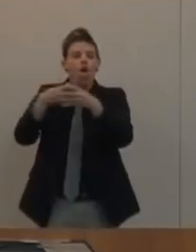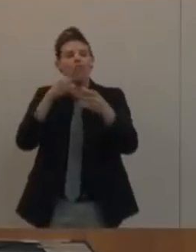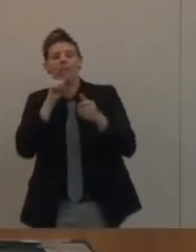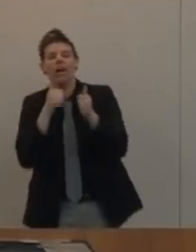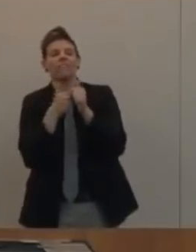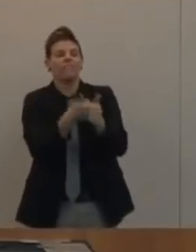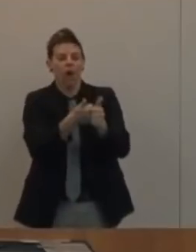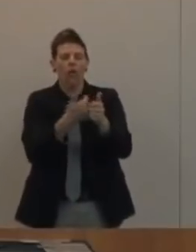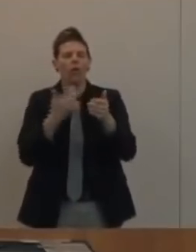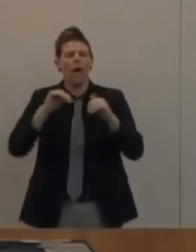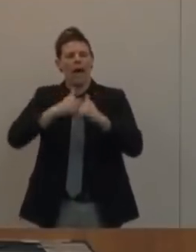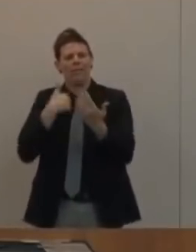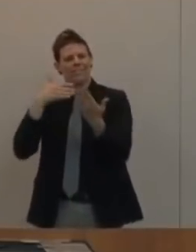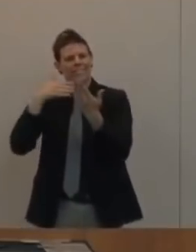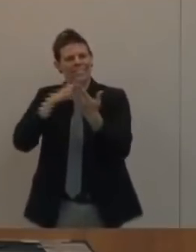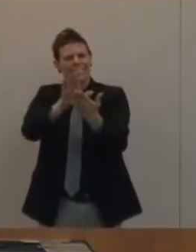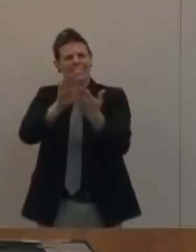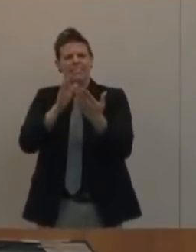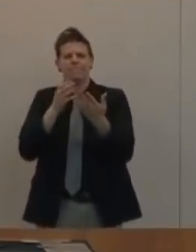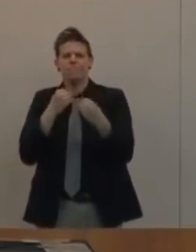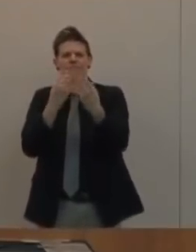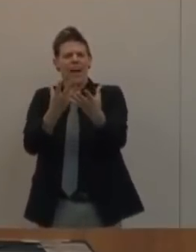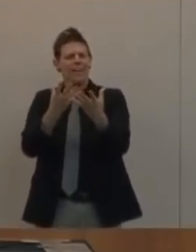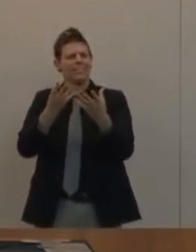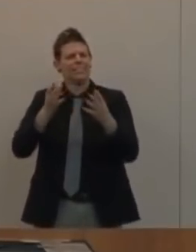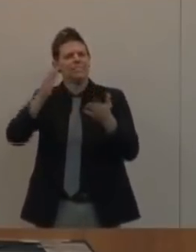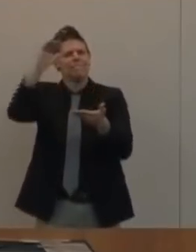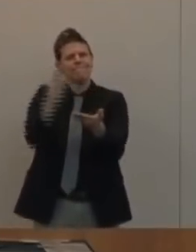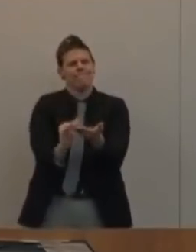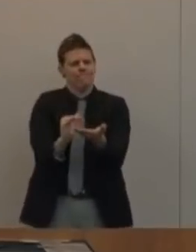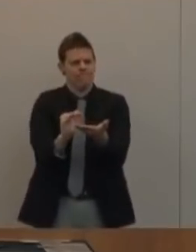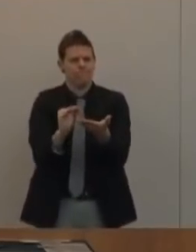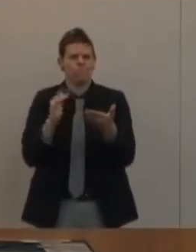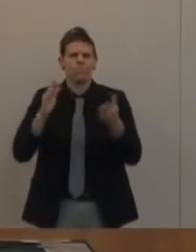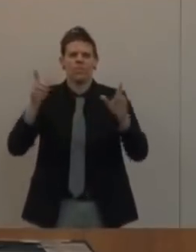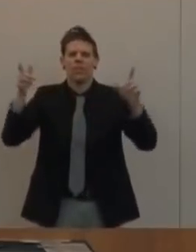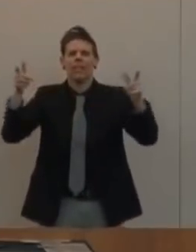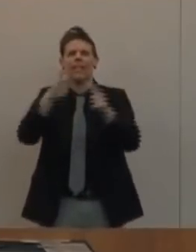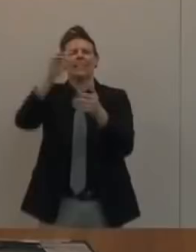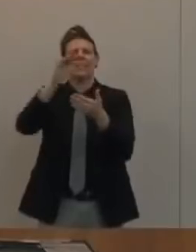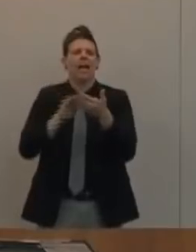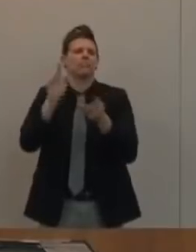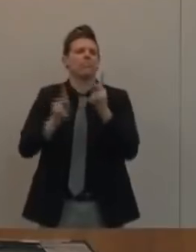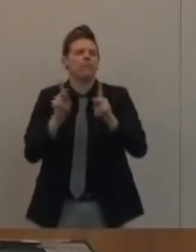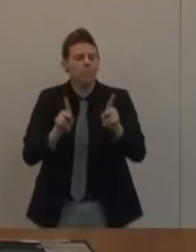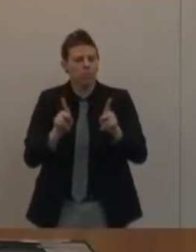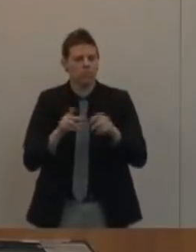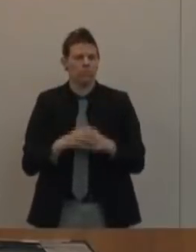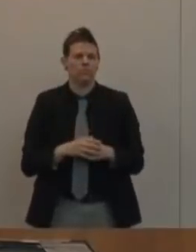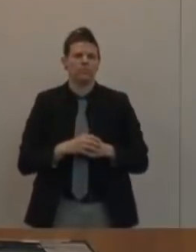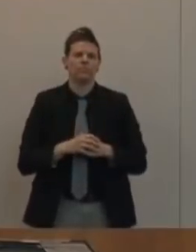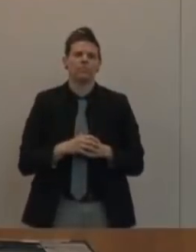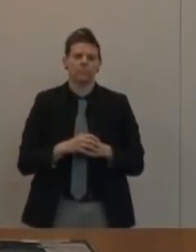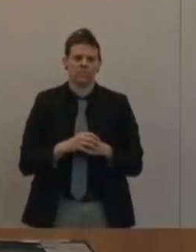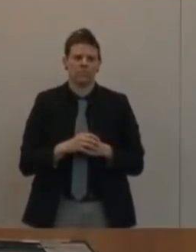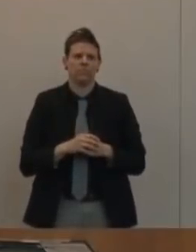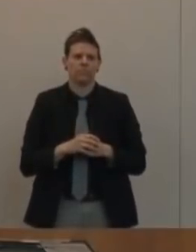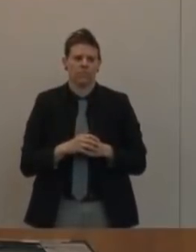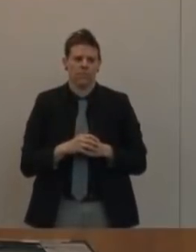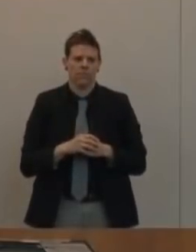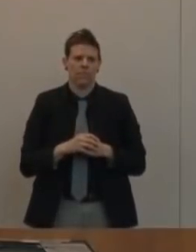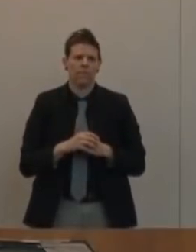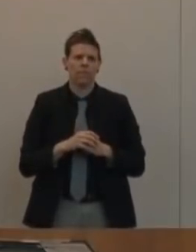to provide the narrowing of those efforts. And the way we do that is we're going to